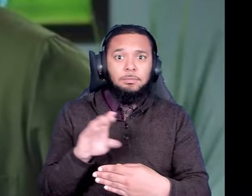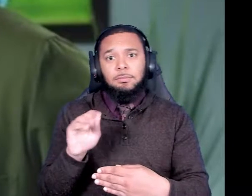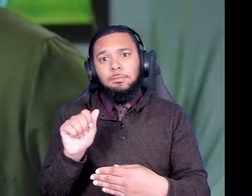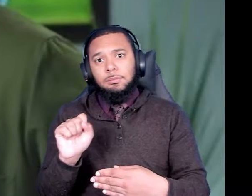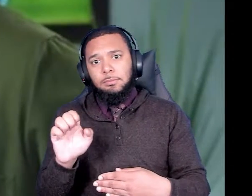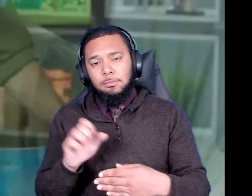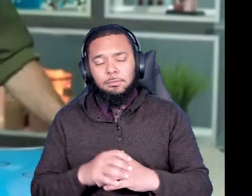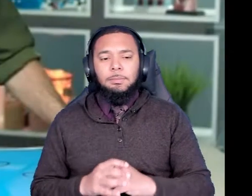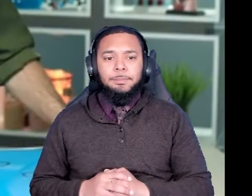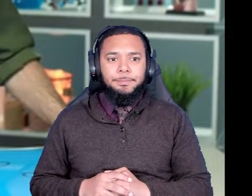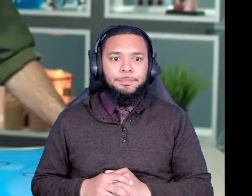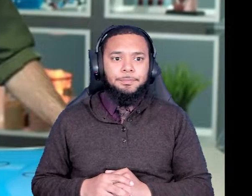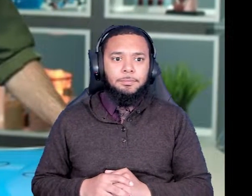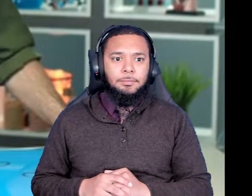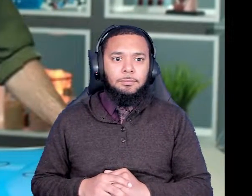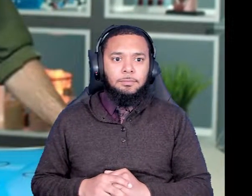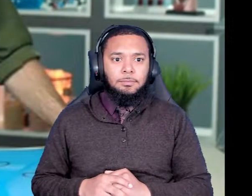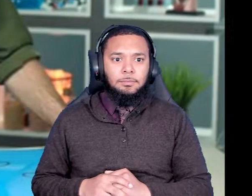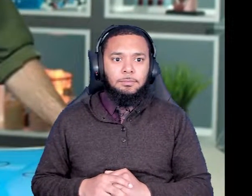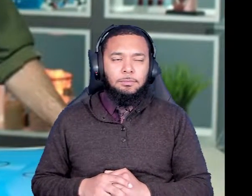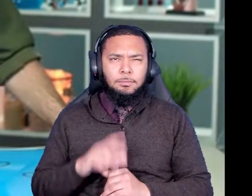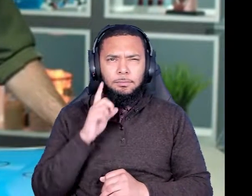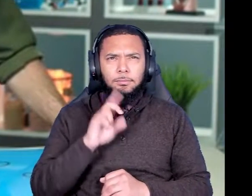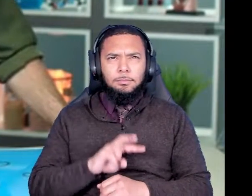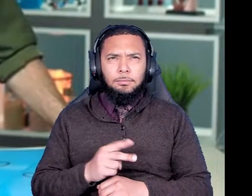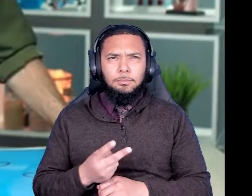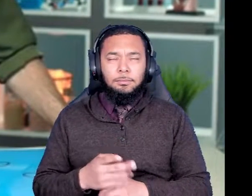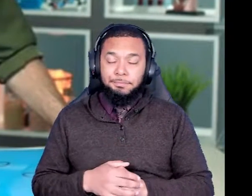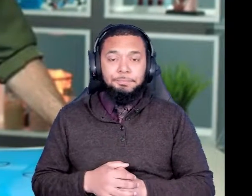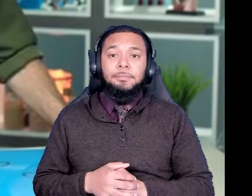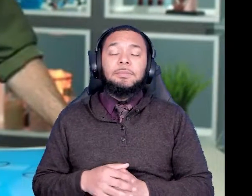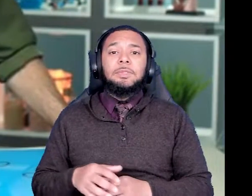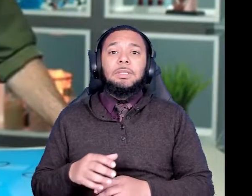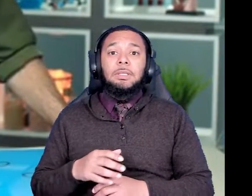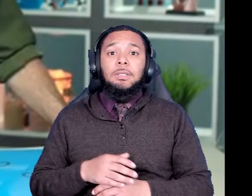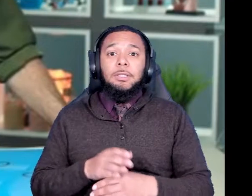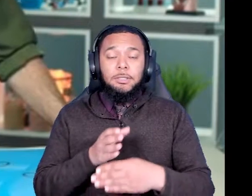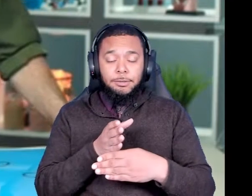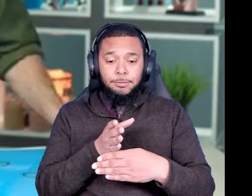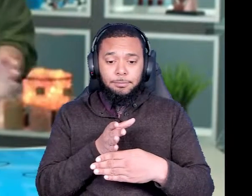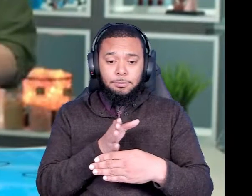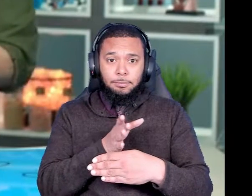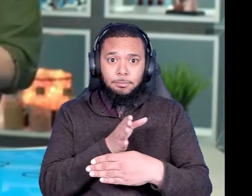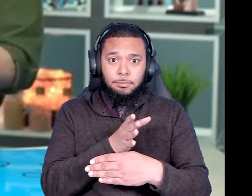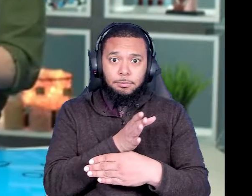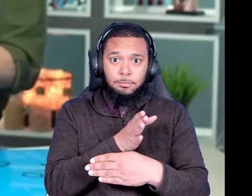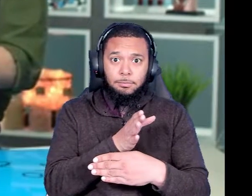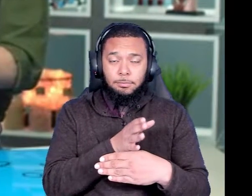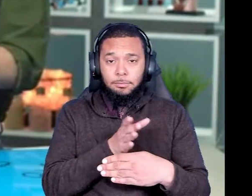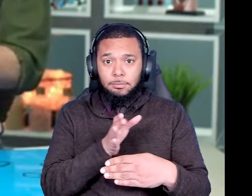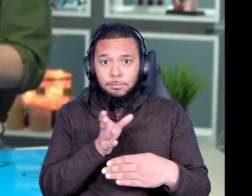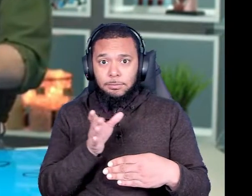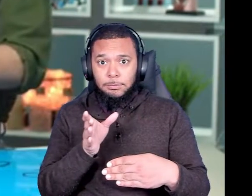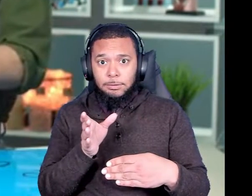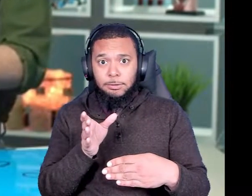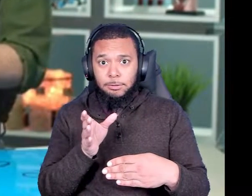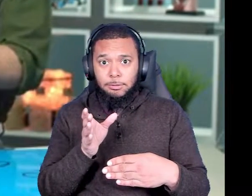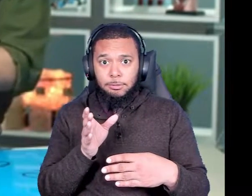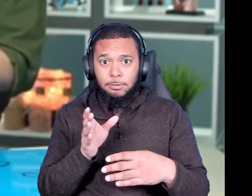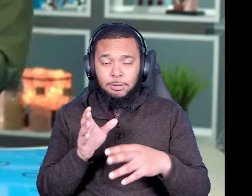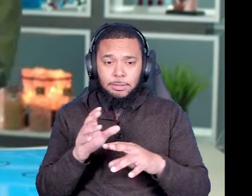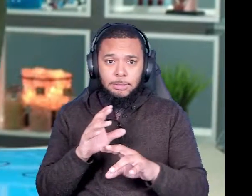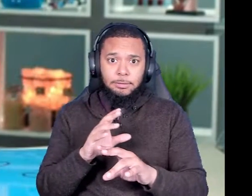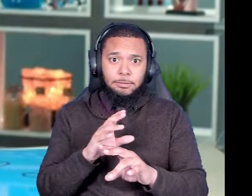little basic. As you move away from neutral, as you move away from 7, you get, this is